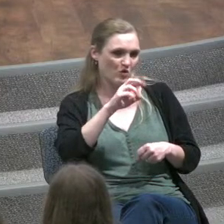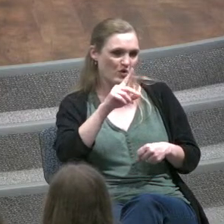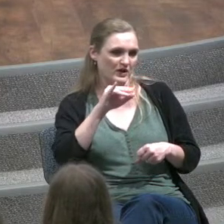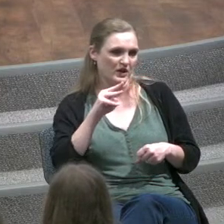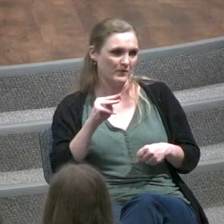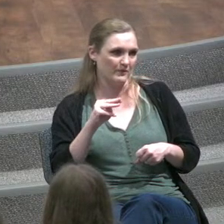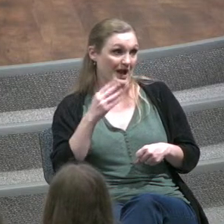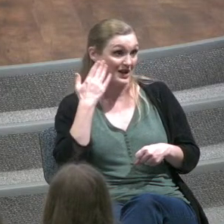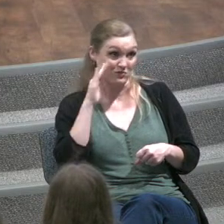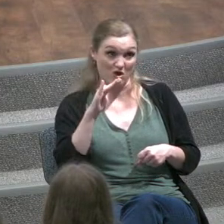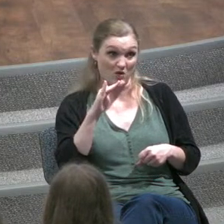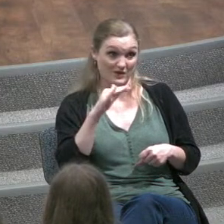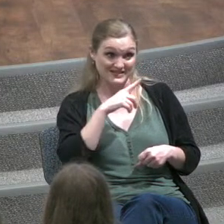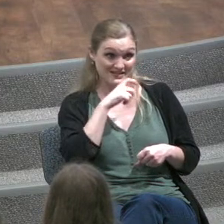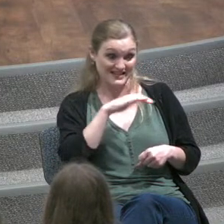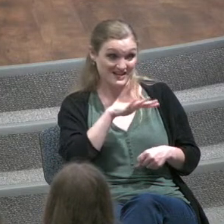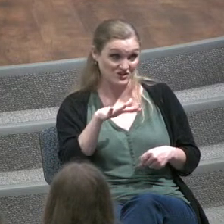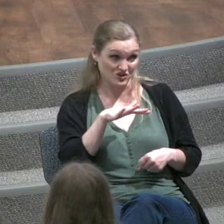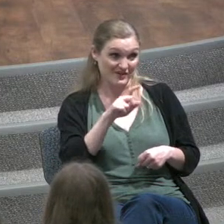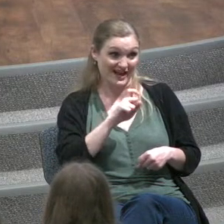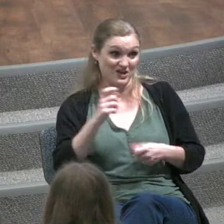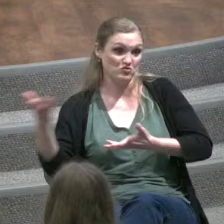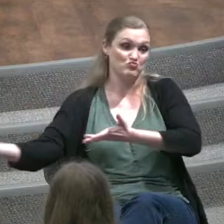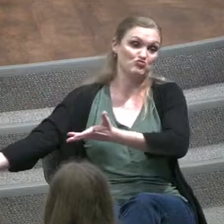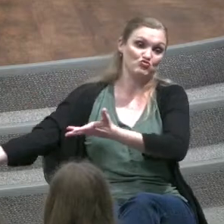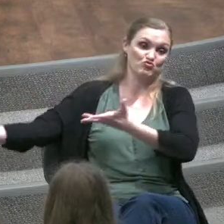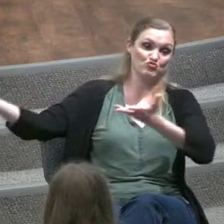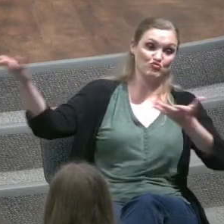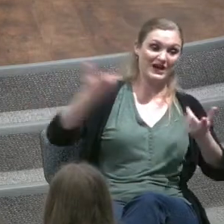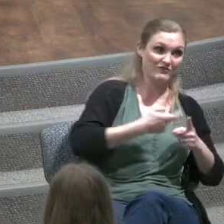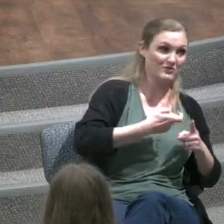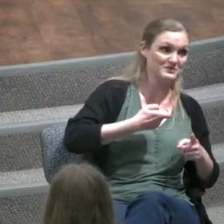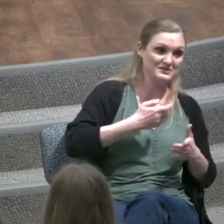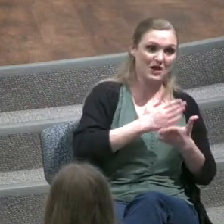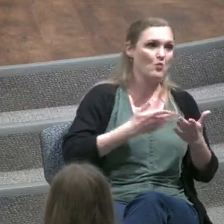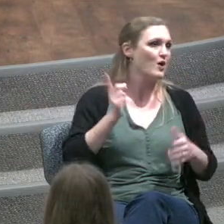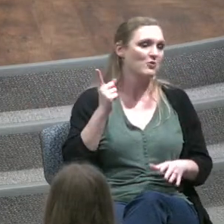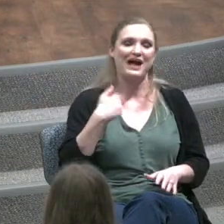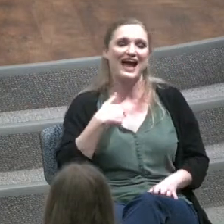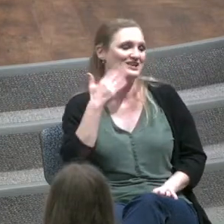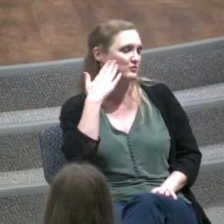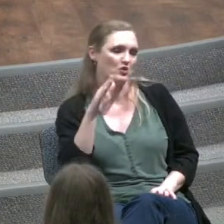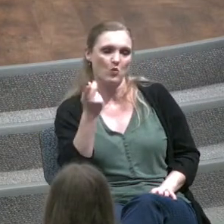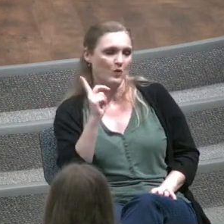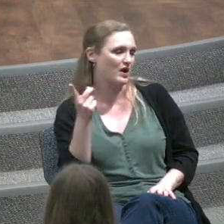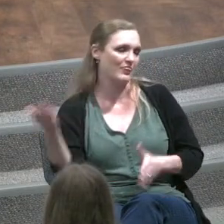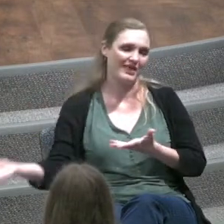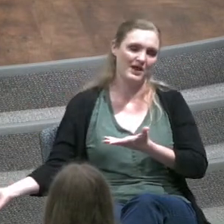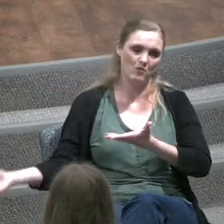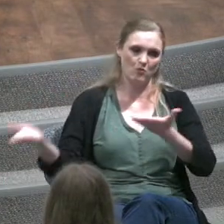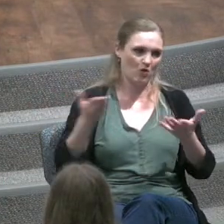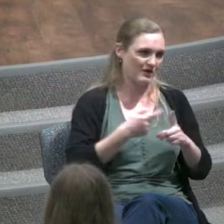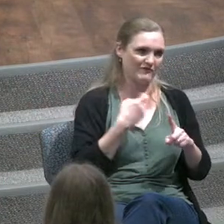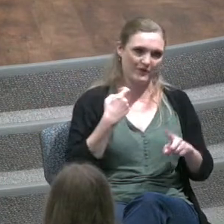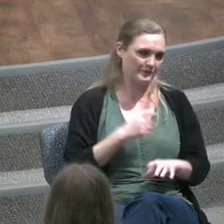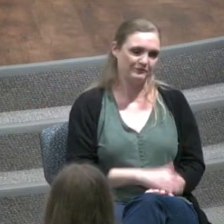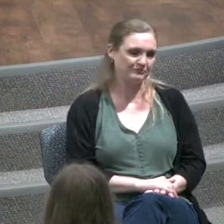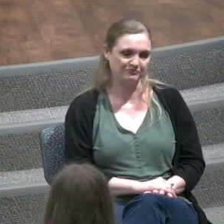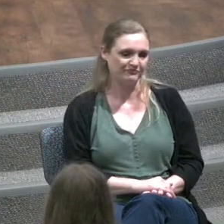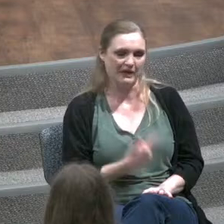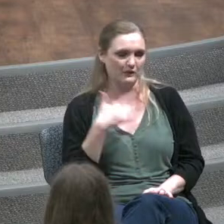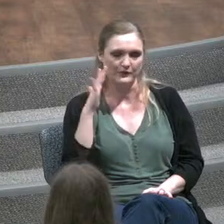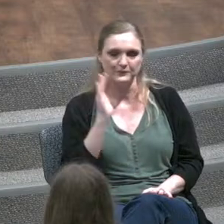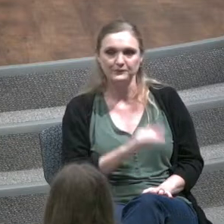had to have it's built in the middle of the desert, so they had to have brought it from somewhere. But I don't know if they brought it from Galilee or from somewhere else.